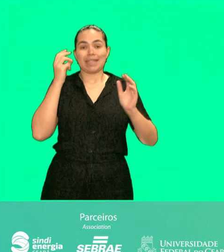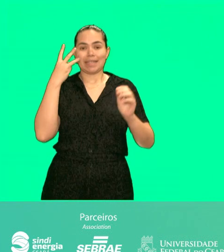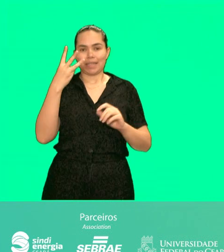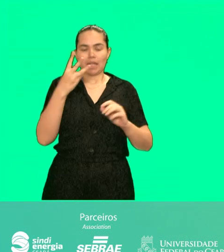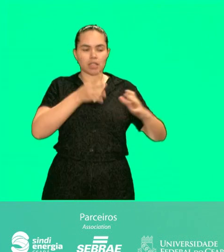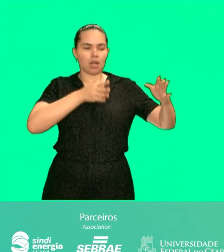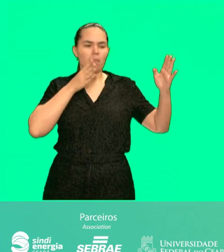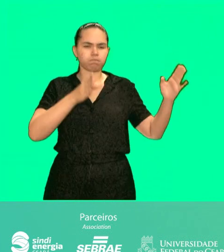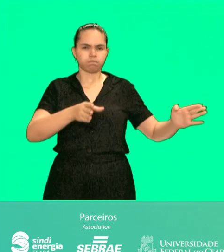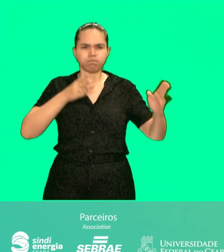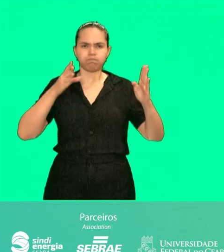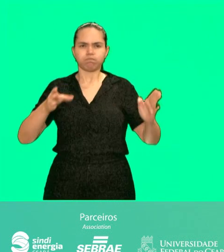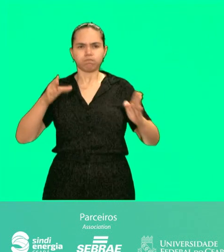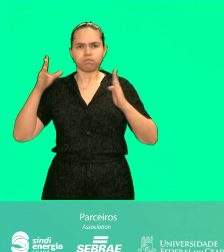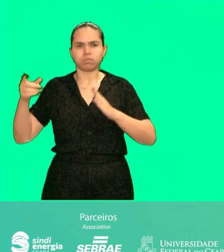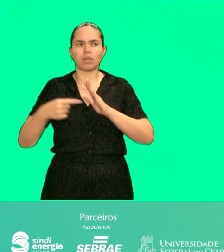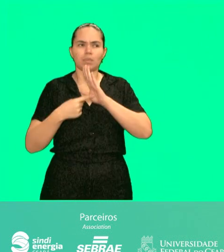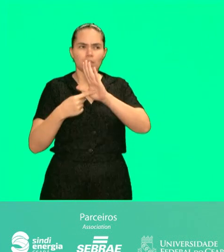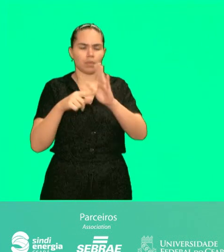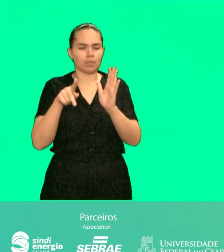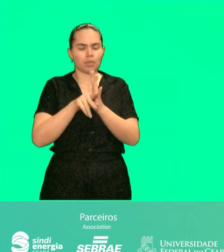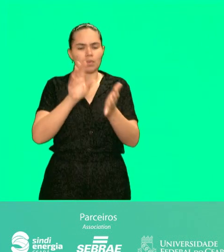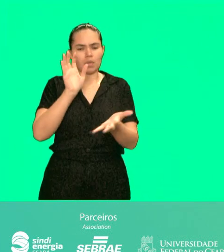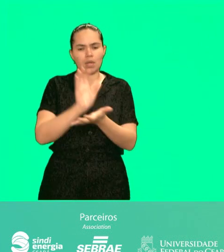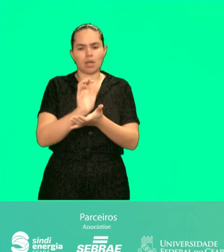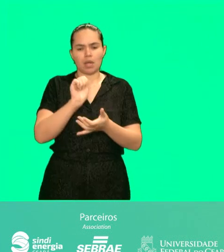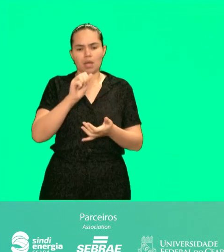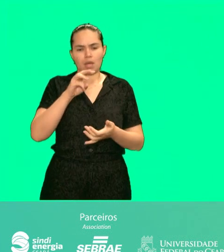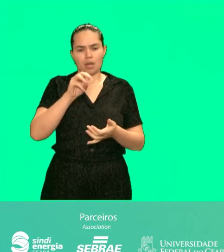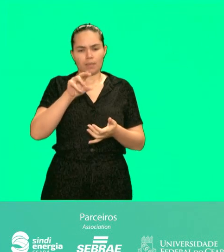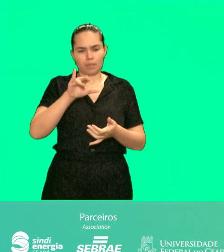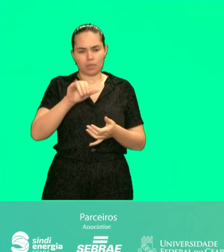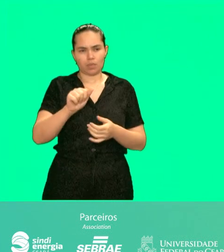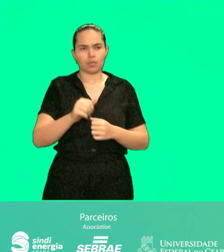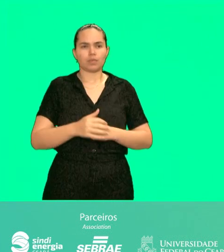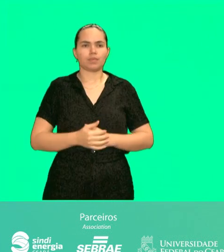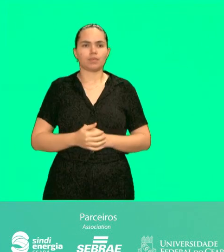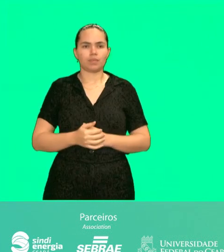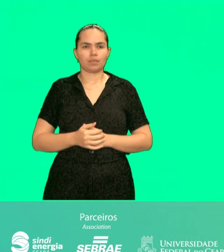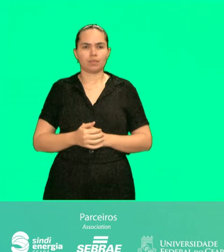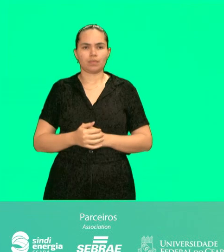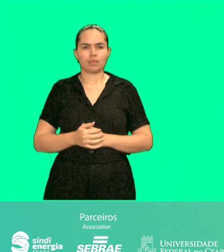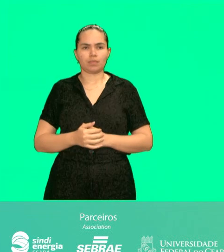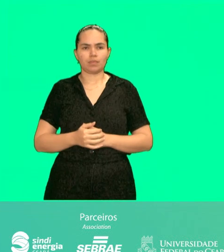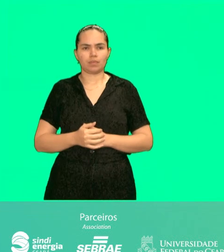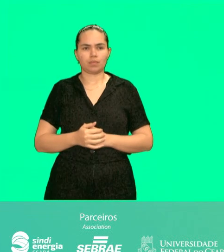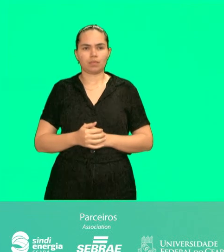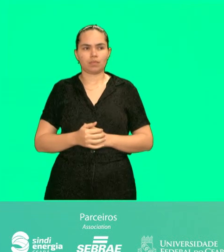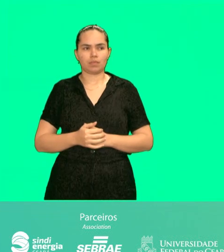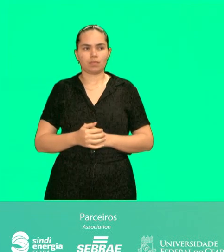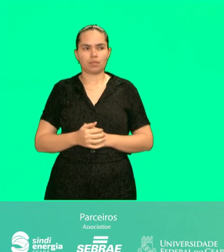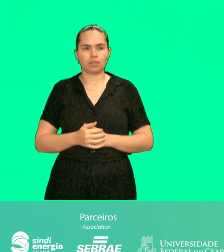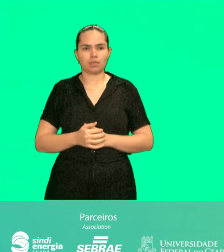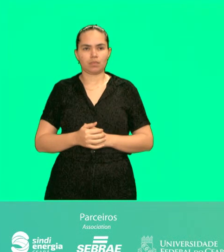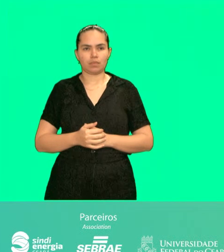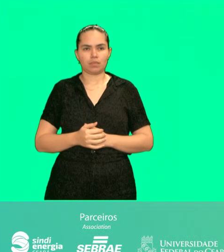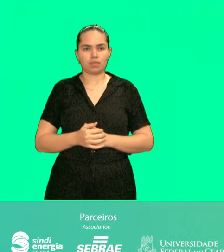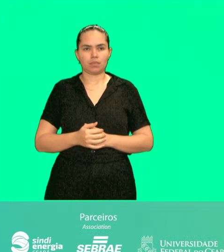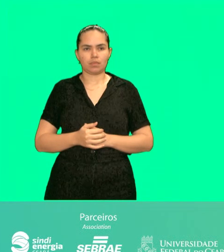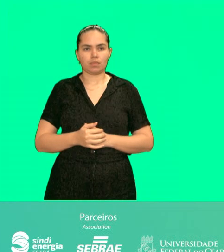megawatt plant para a planta de with amônia 3 que eles modules operam for lá the em ammonia Camaçari, plant. Senhor Luiz, na Bahia. They para operate at conclusão. Camaçari in Bahia.